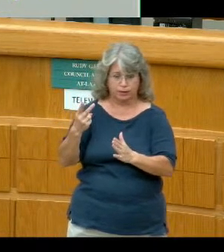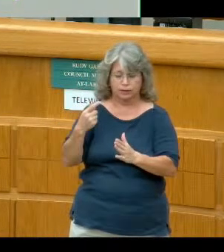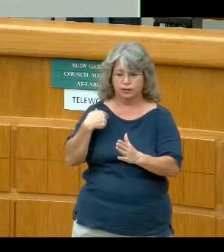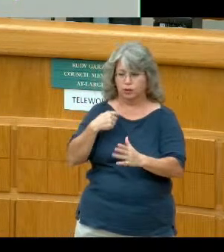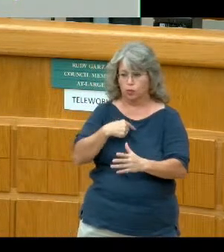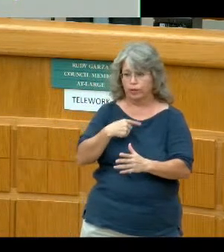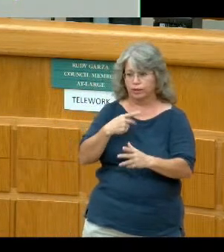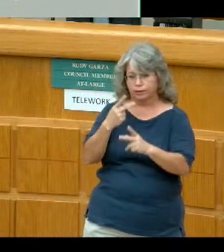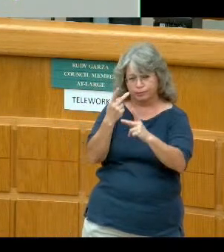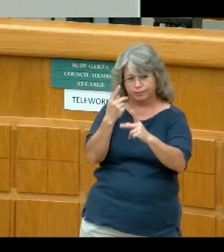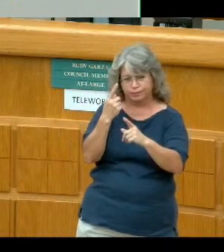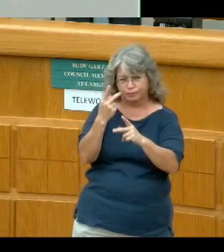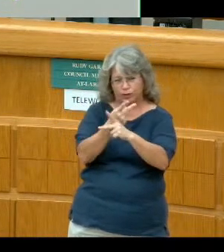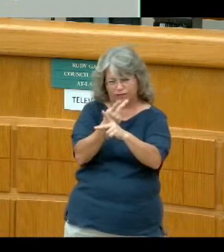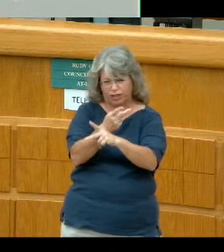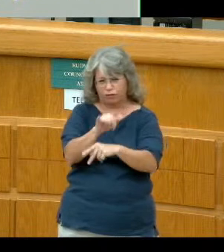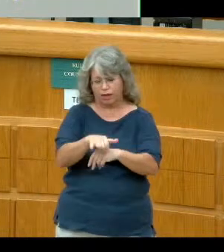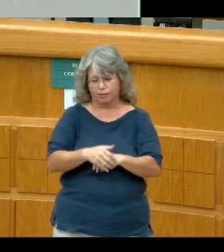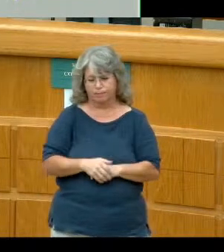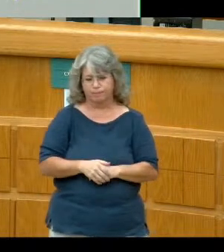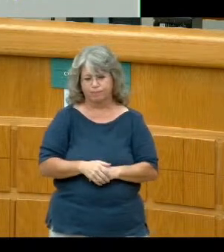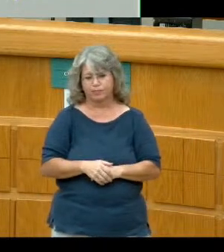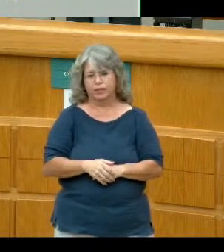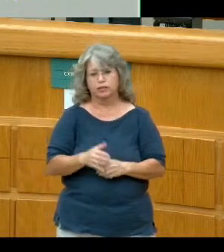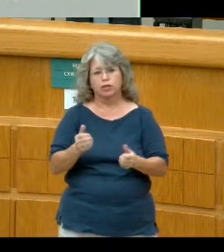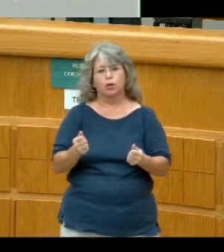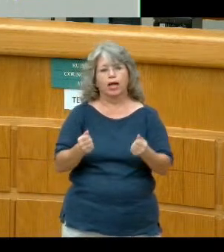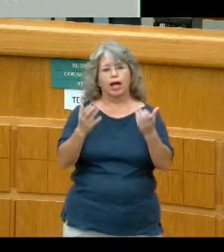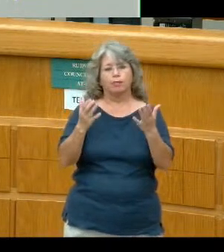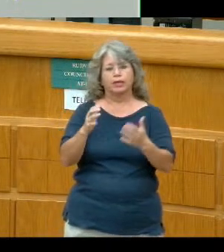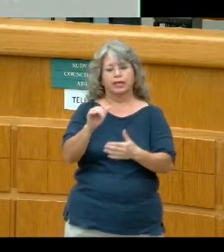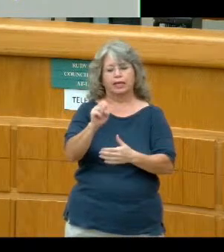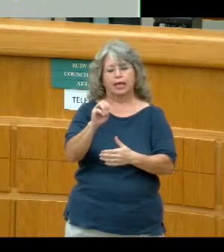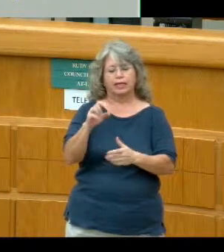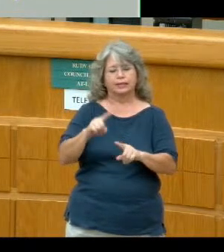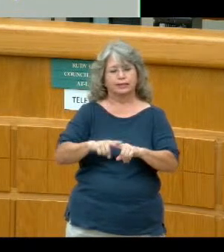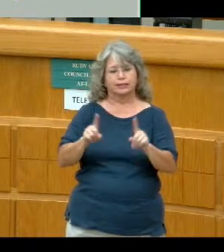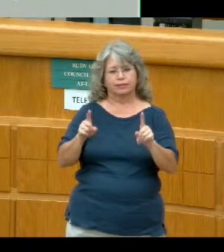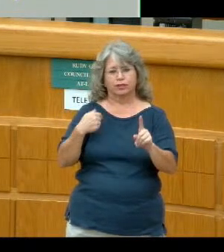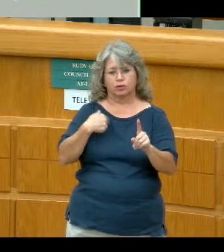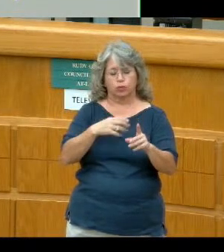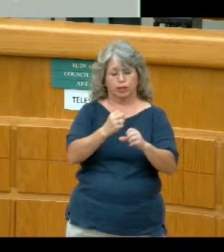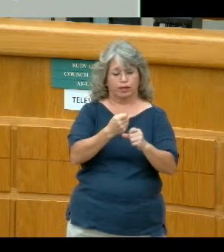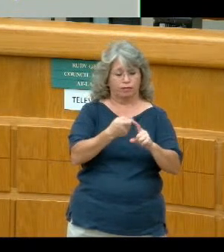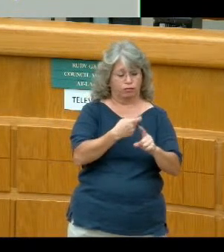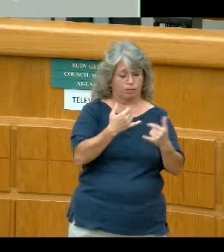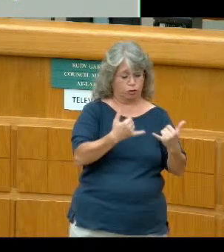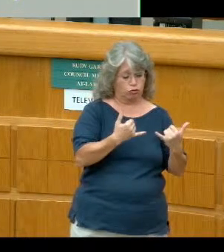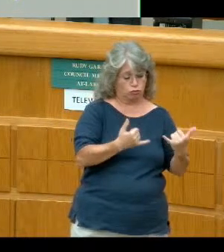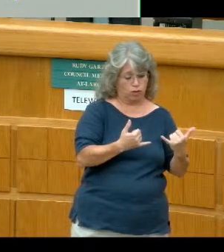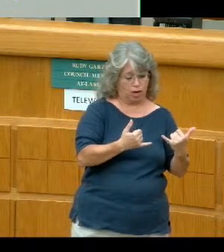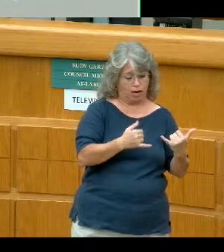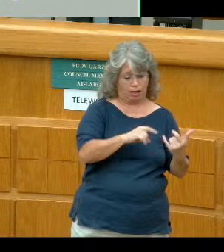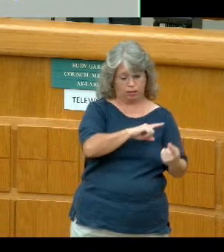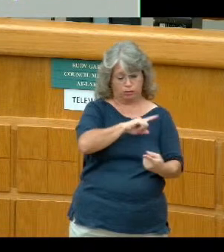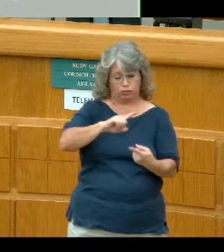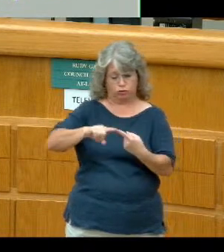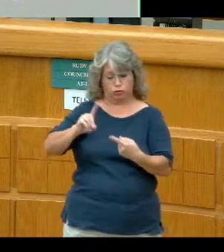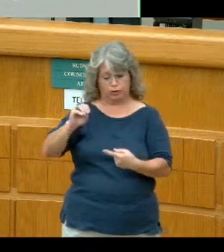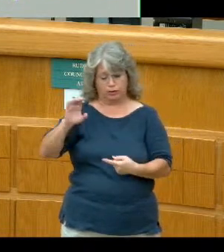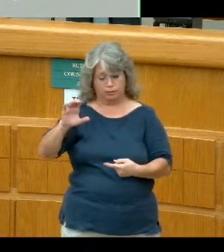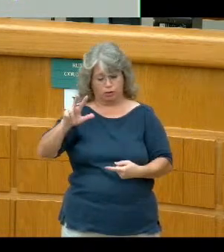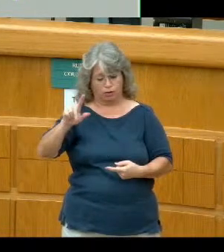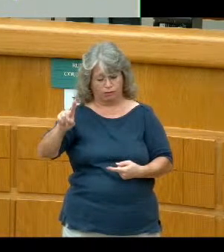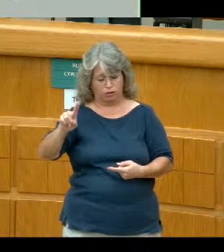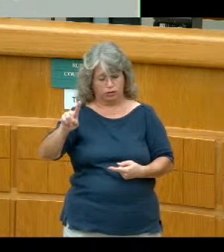taken into account. So how many cases difference do we get between these two models from today to December